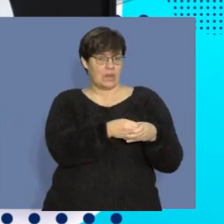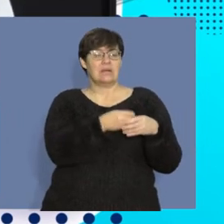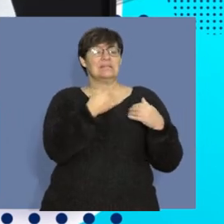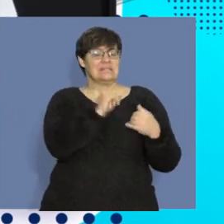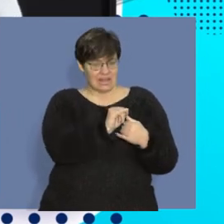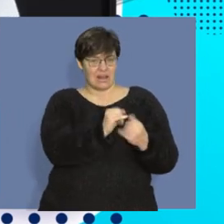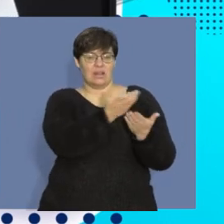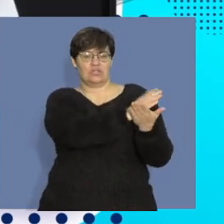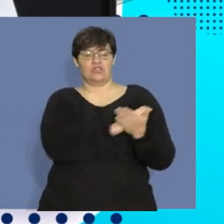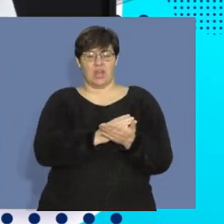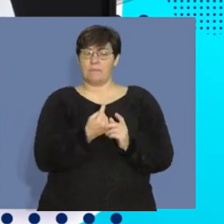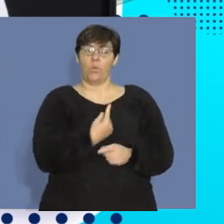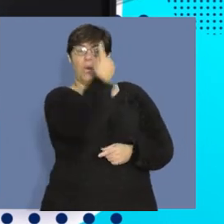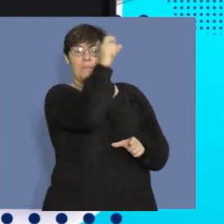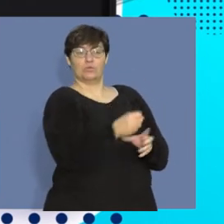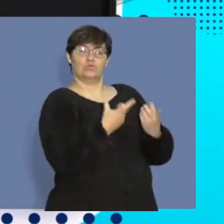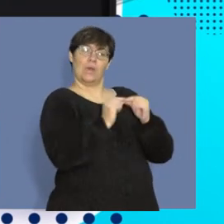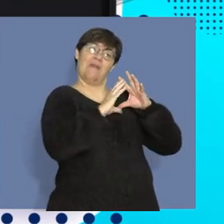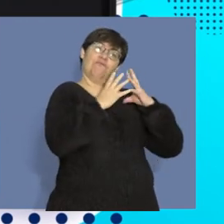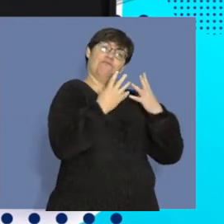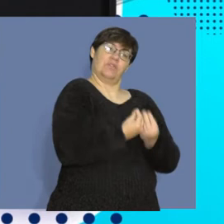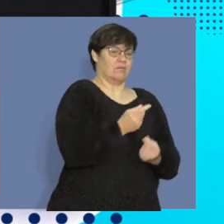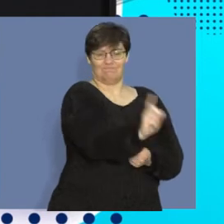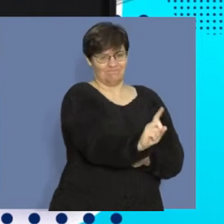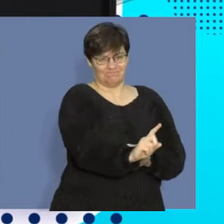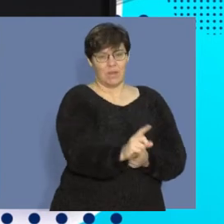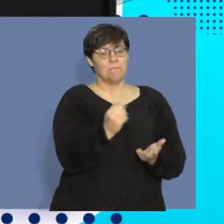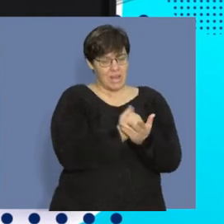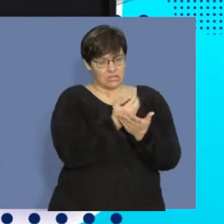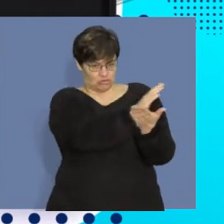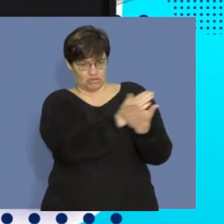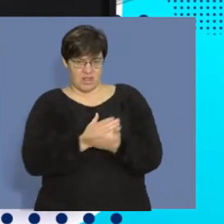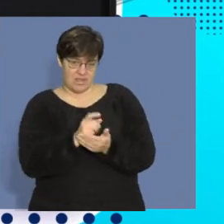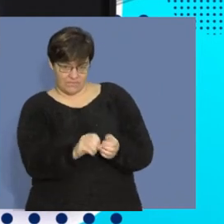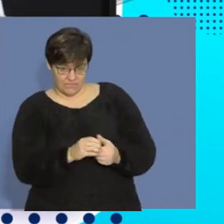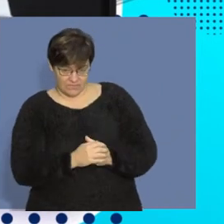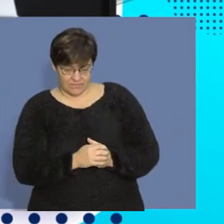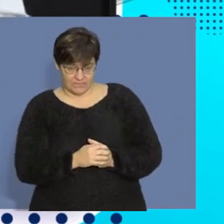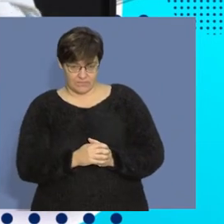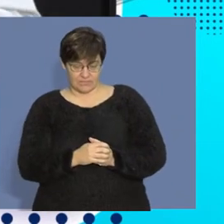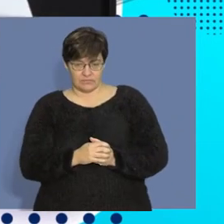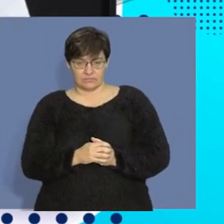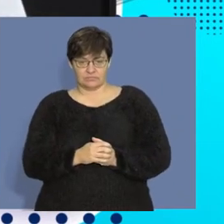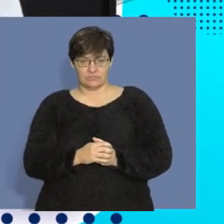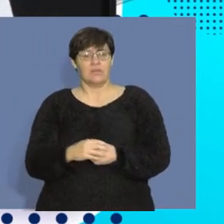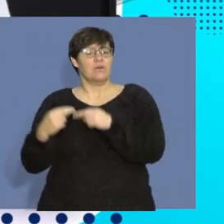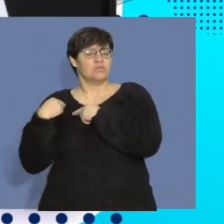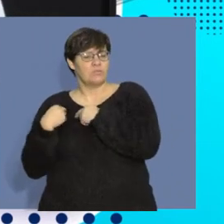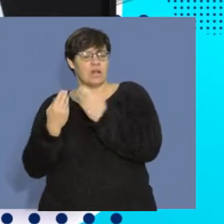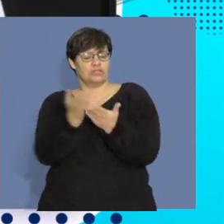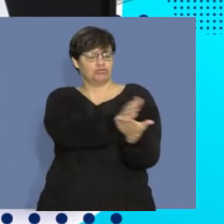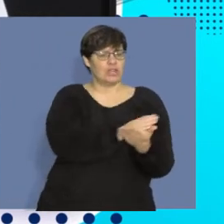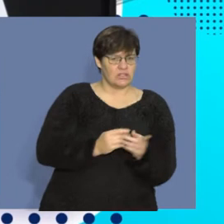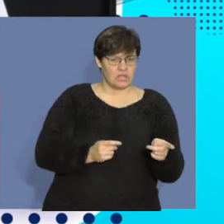has to be division of duties. Another important factor, right, other than division of